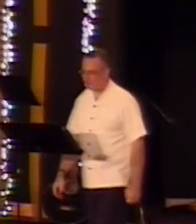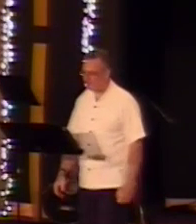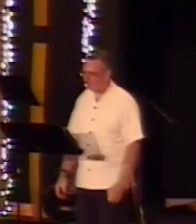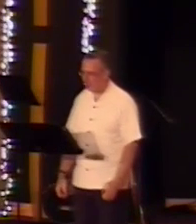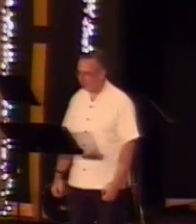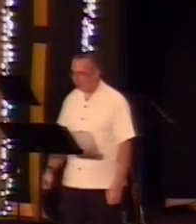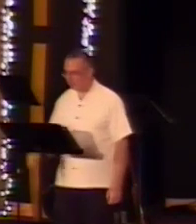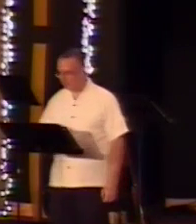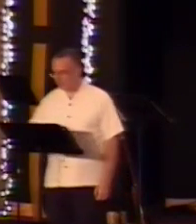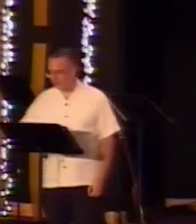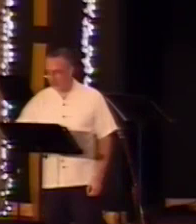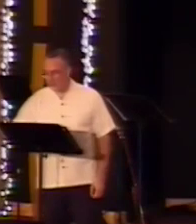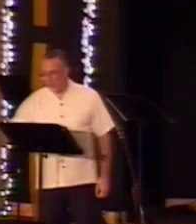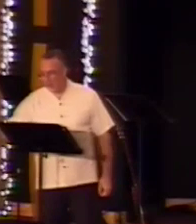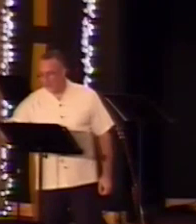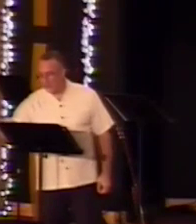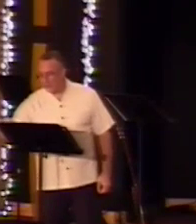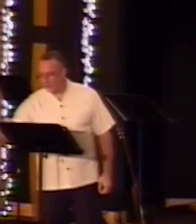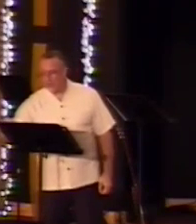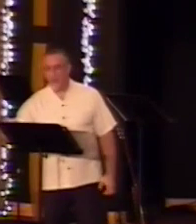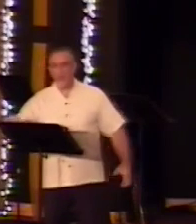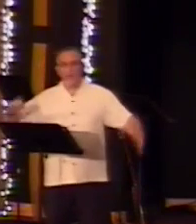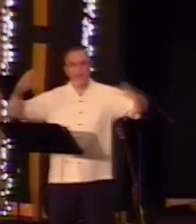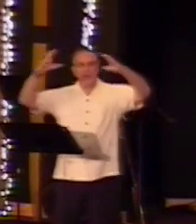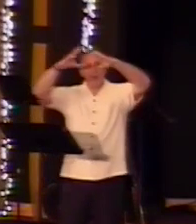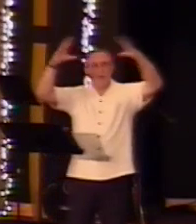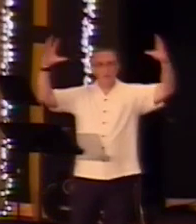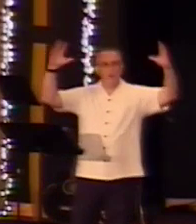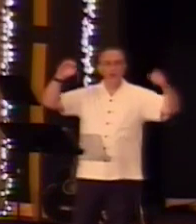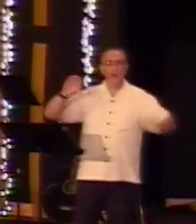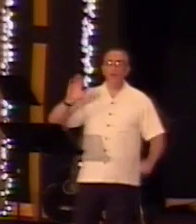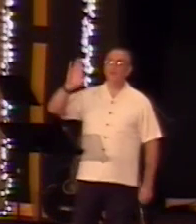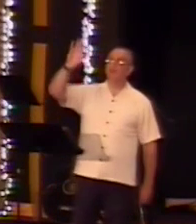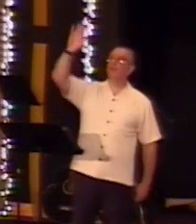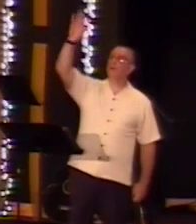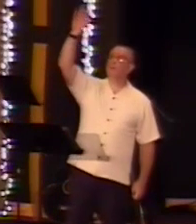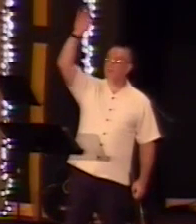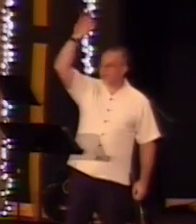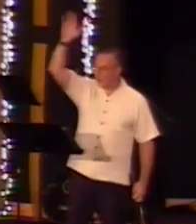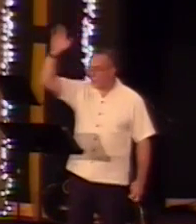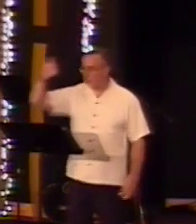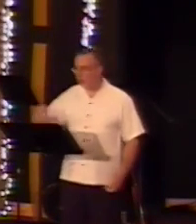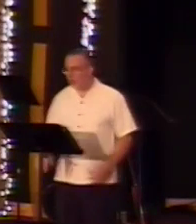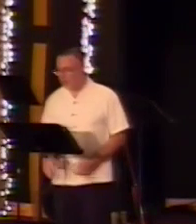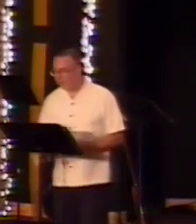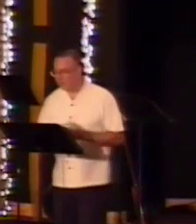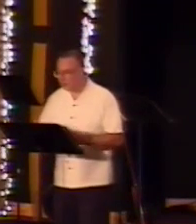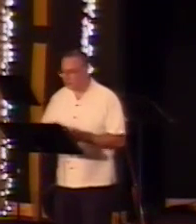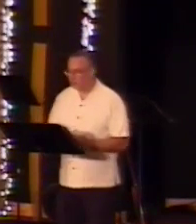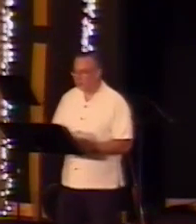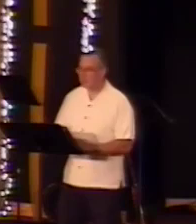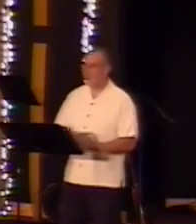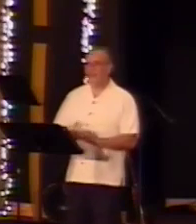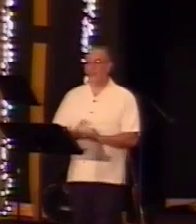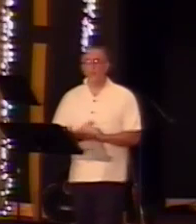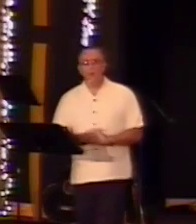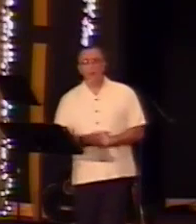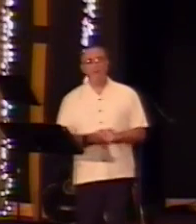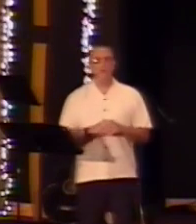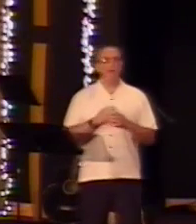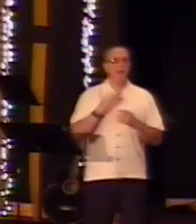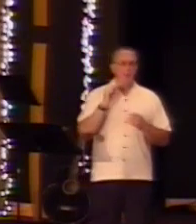plan that Jesus gave? Eventually, that council elevated one of their own. And in 606 AD,